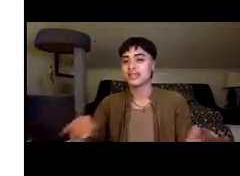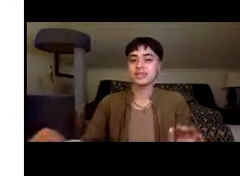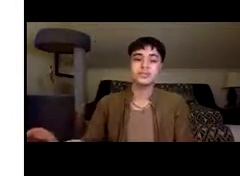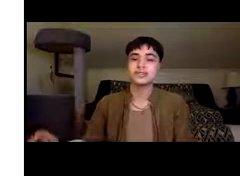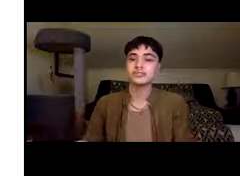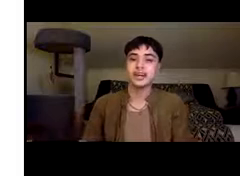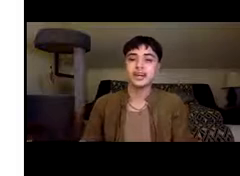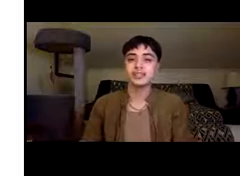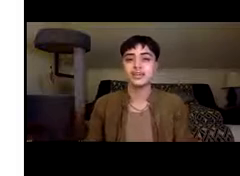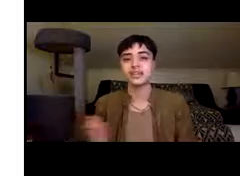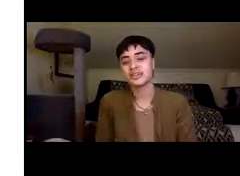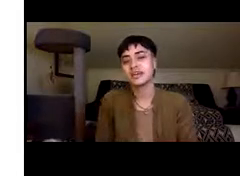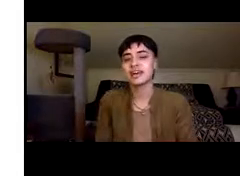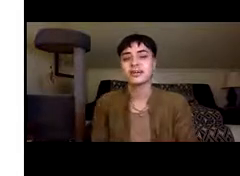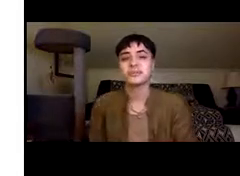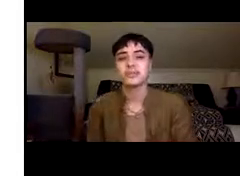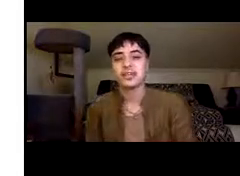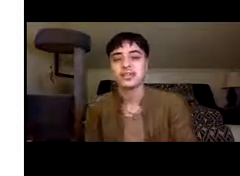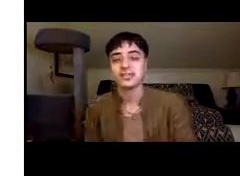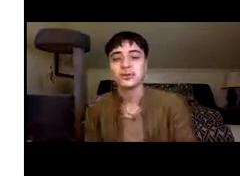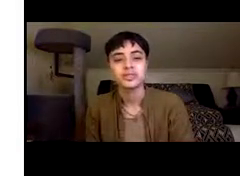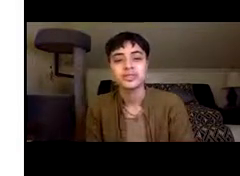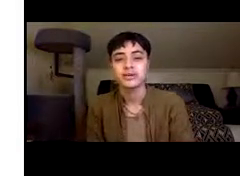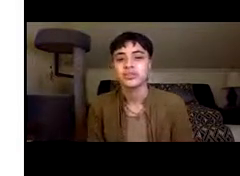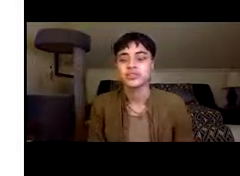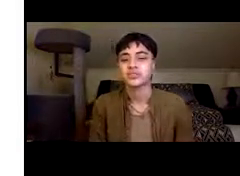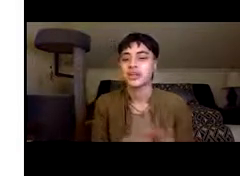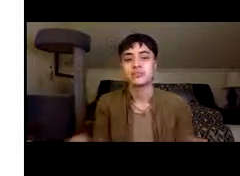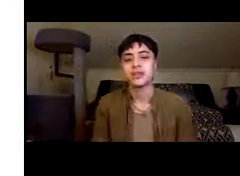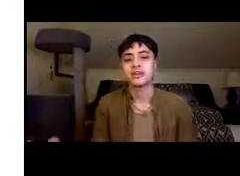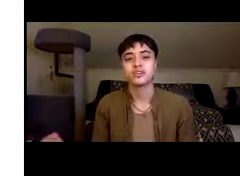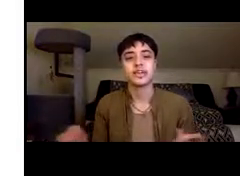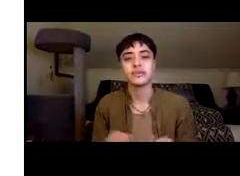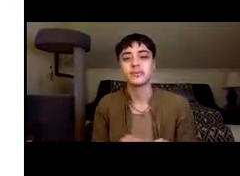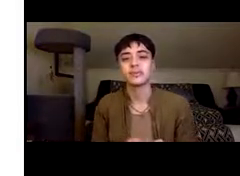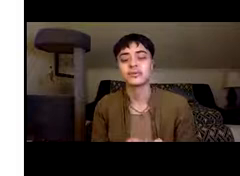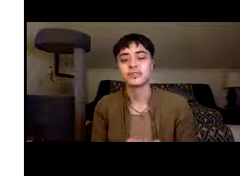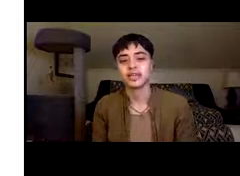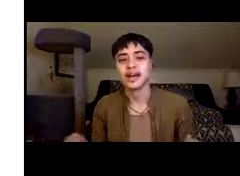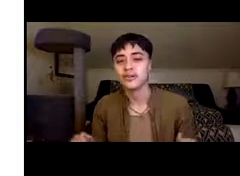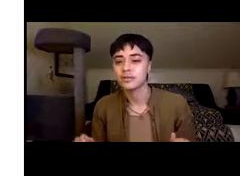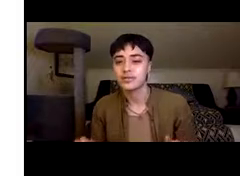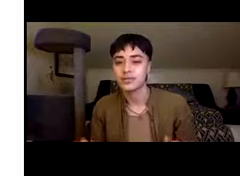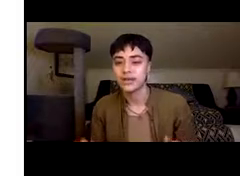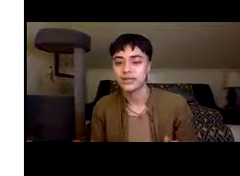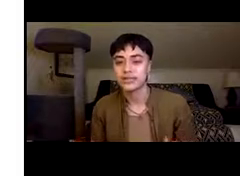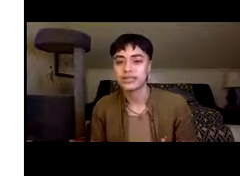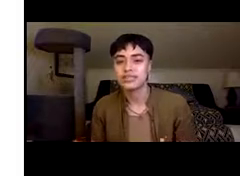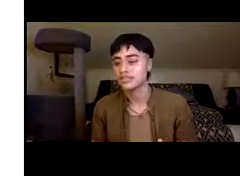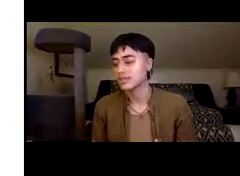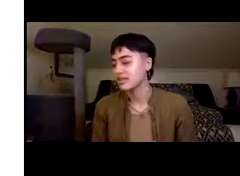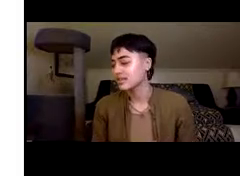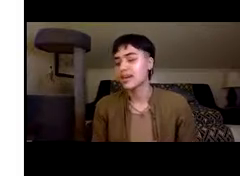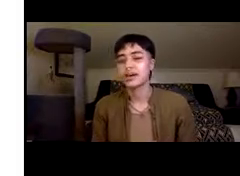business aspect of that. Like they told us that we should try and make our table stand out from everyone